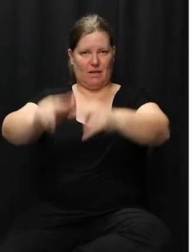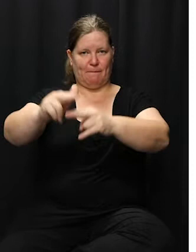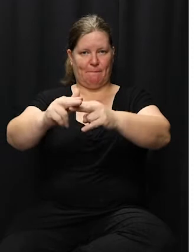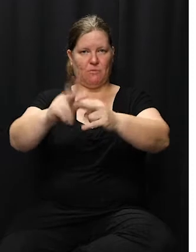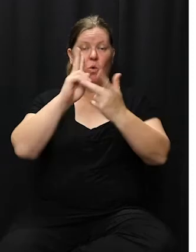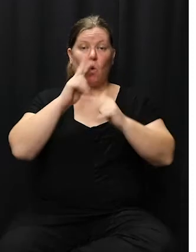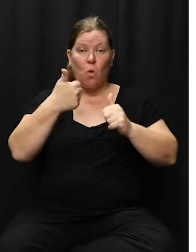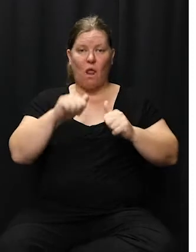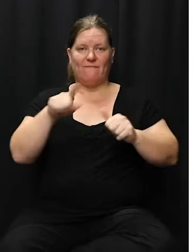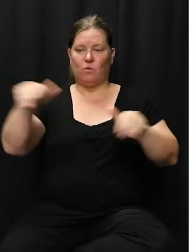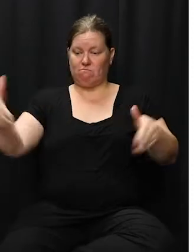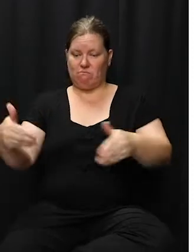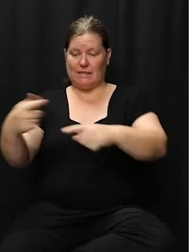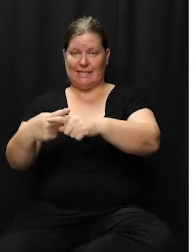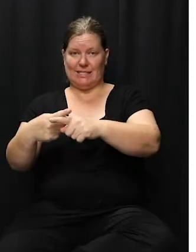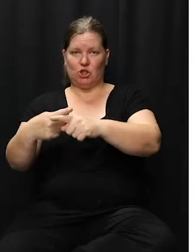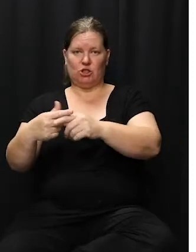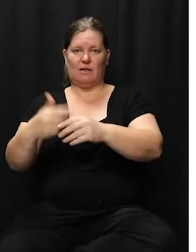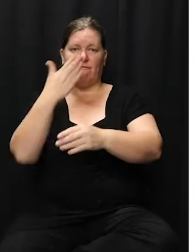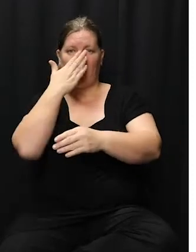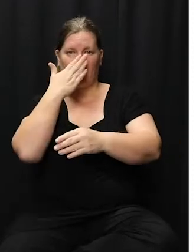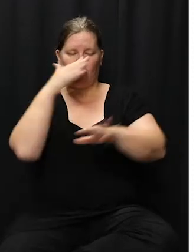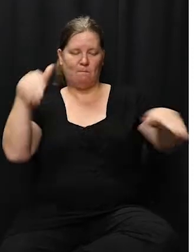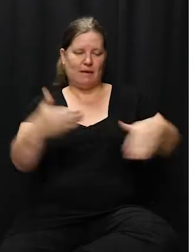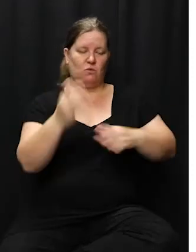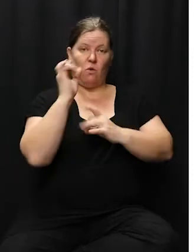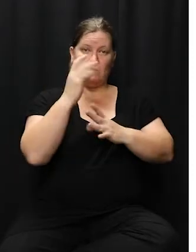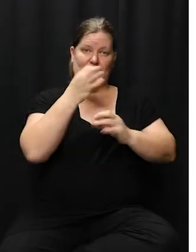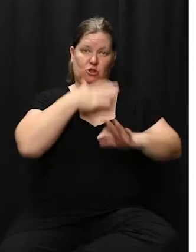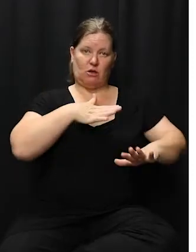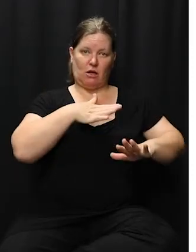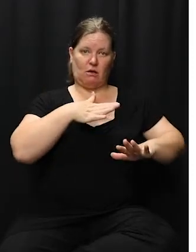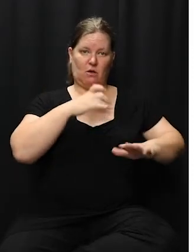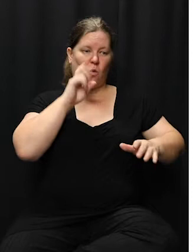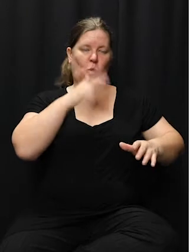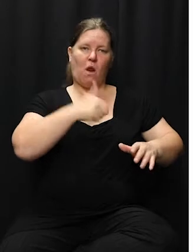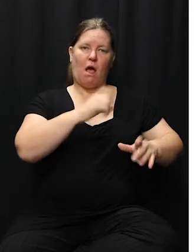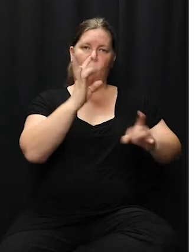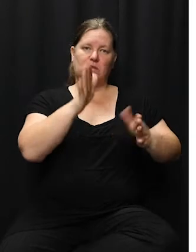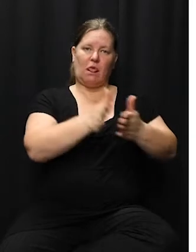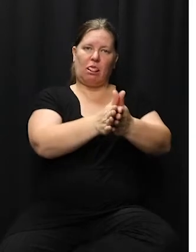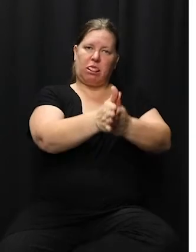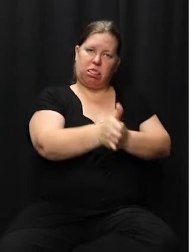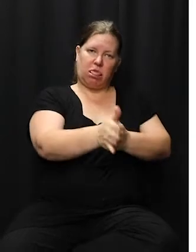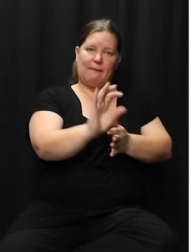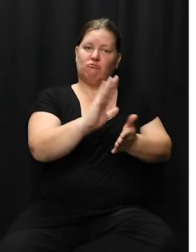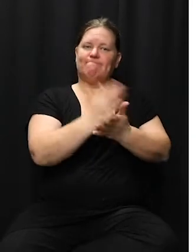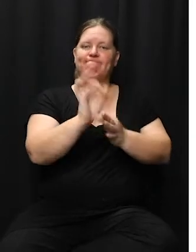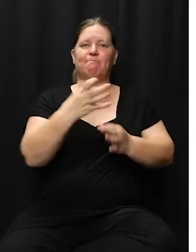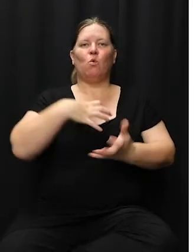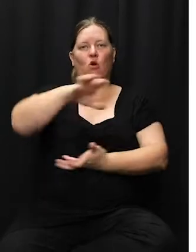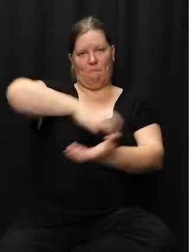if you were just to compare with English, you might say, the English in the Auslan child, you might say, oh, it looks like the Auslan child's delayed, but it's not really, it's that it's cognitively